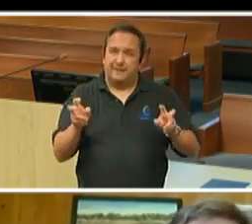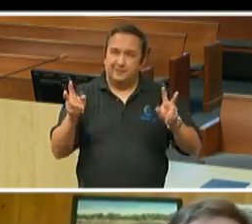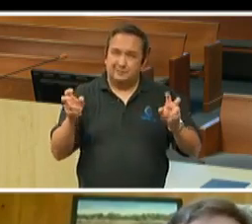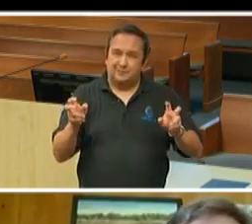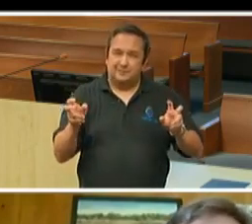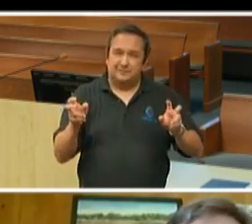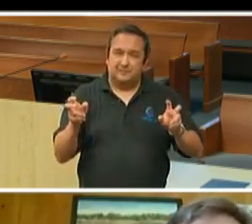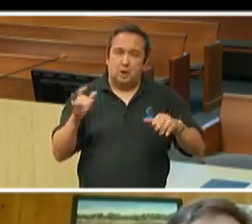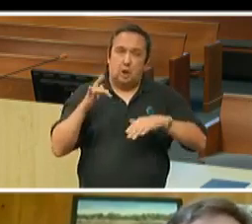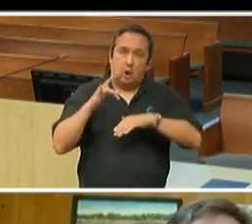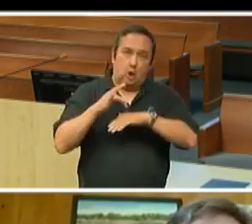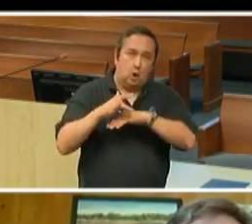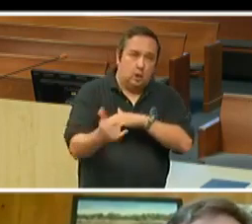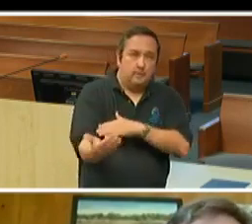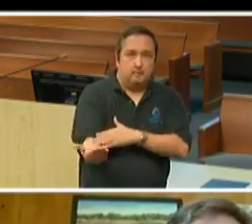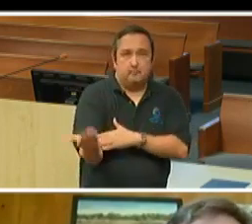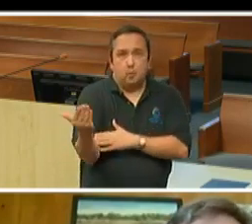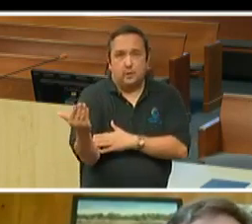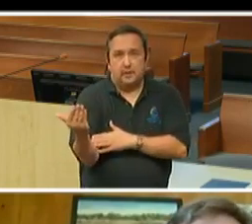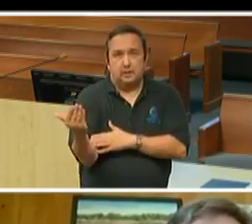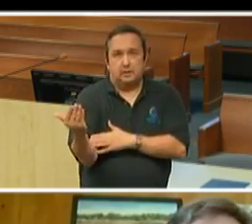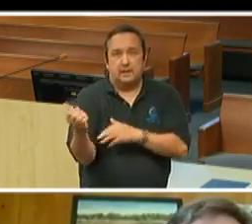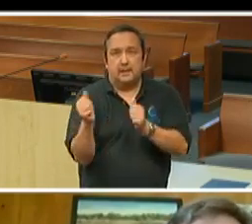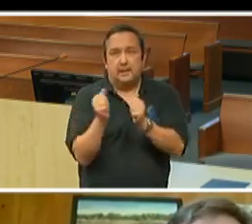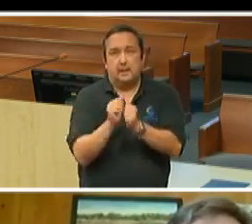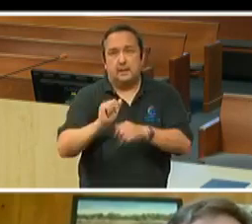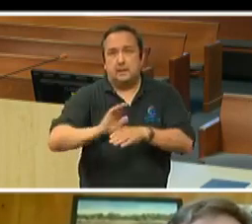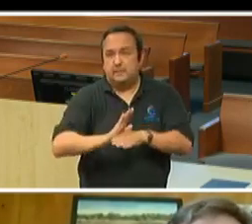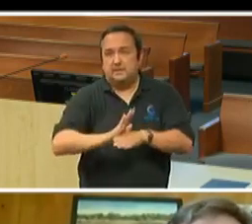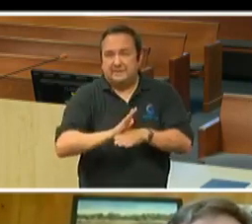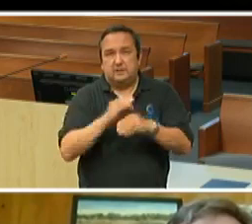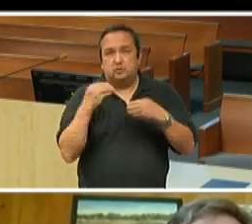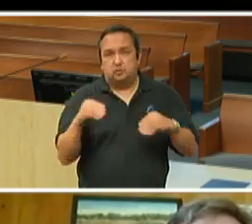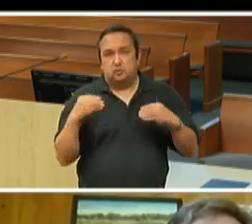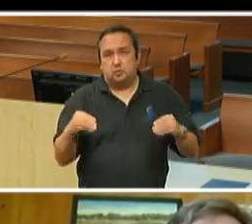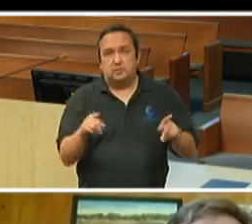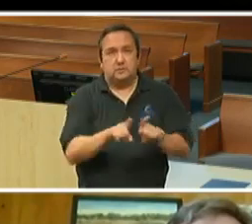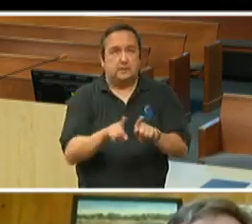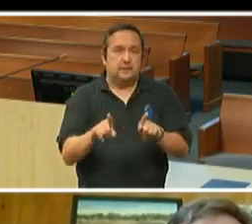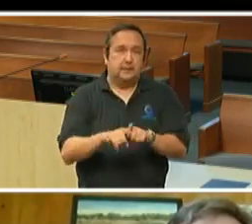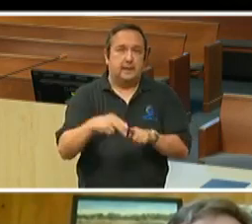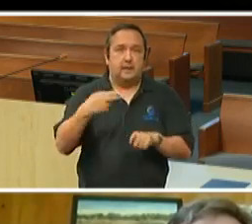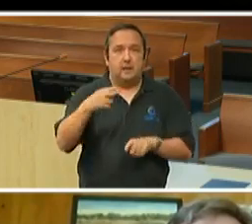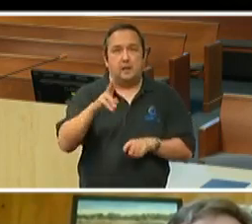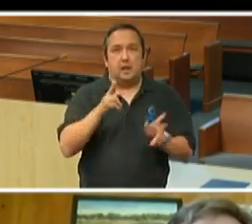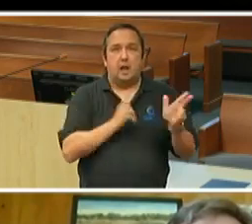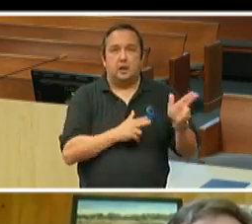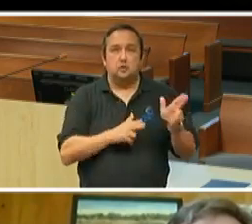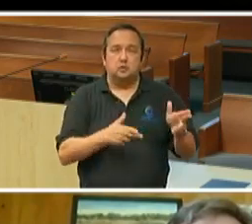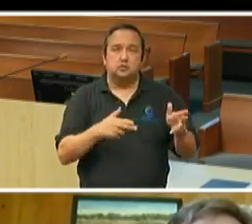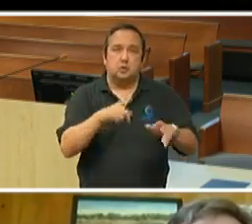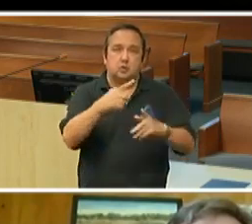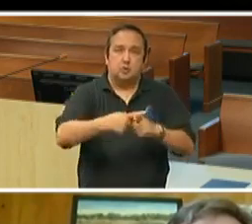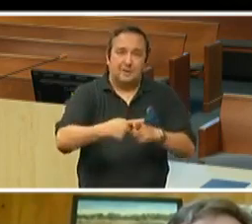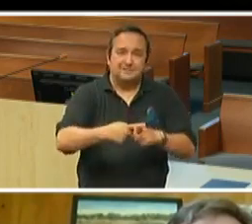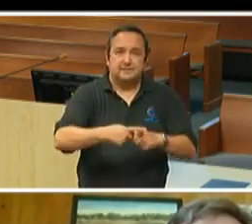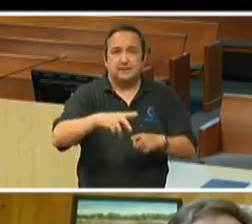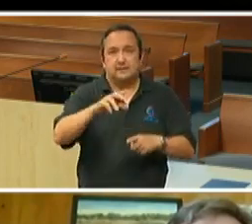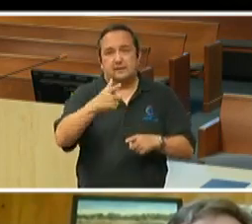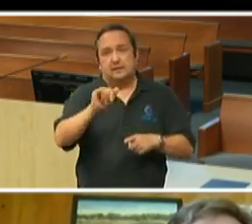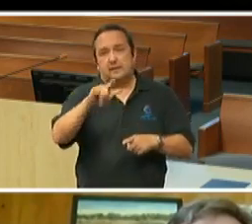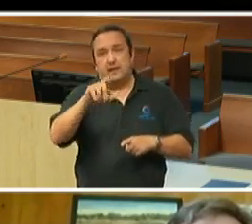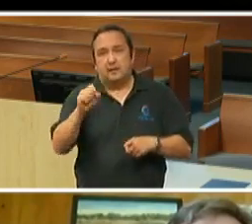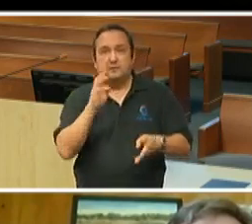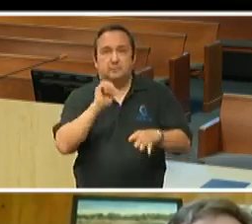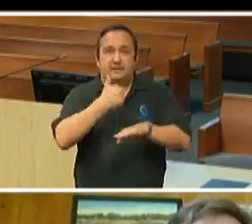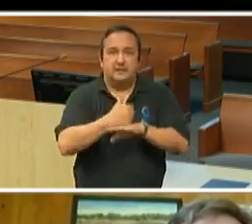the issue is early morning in these busy stores like Hunter's Crossing, Hale Plantation, where there's high